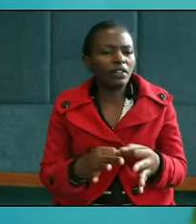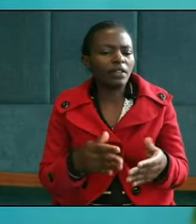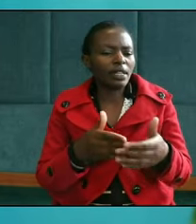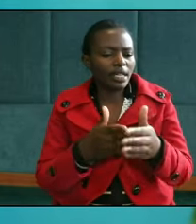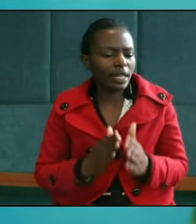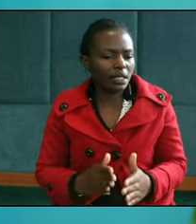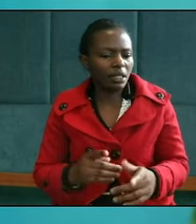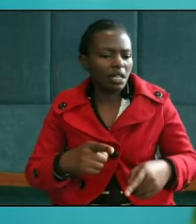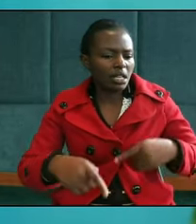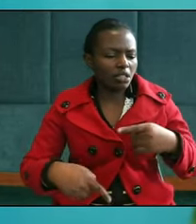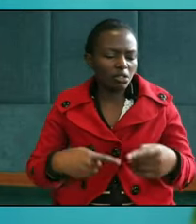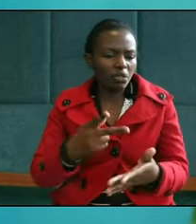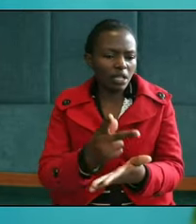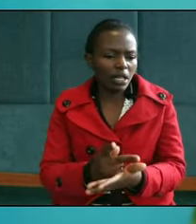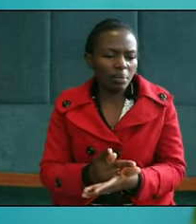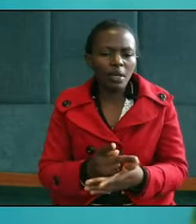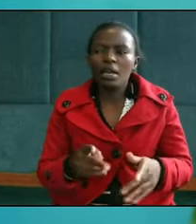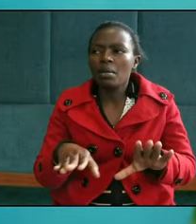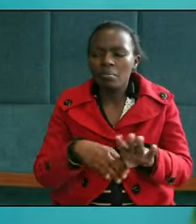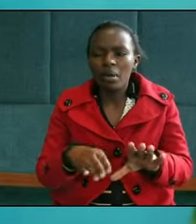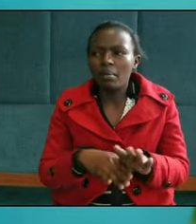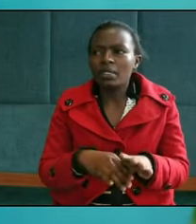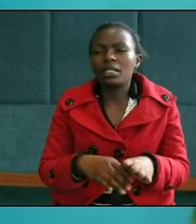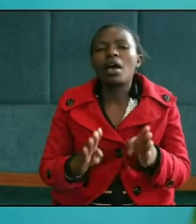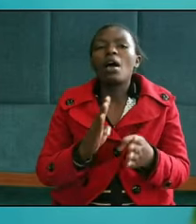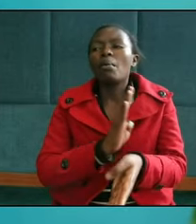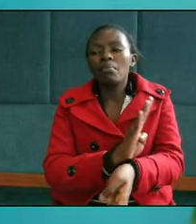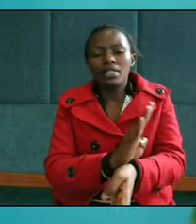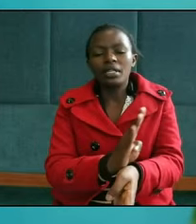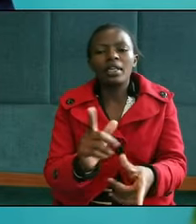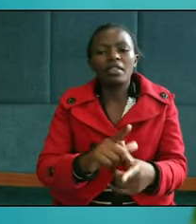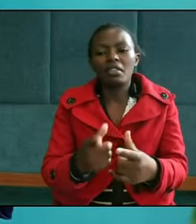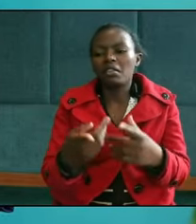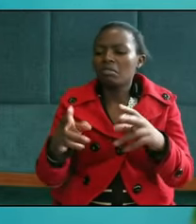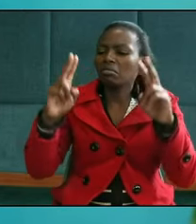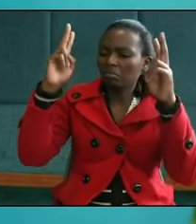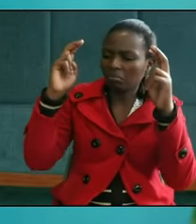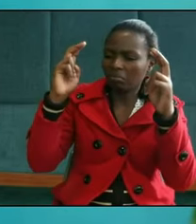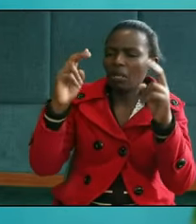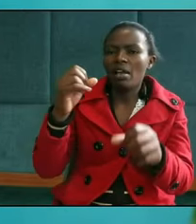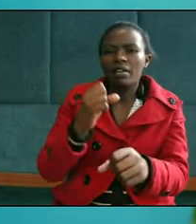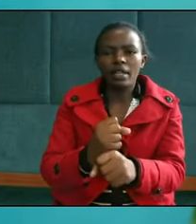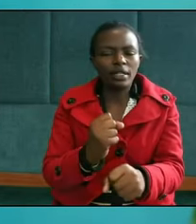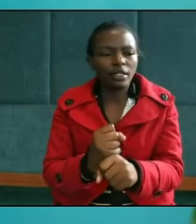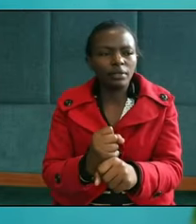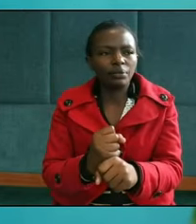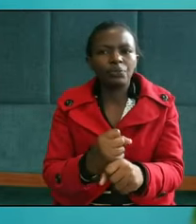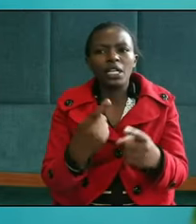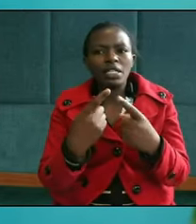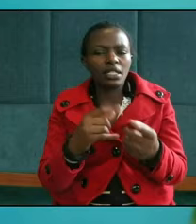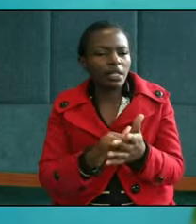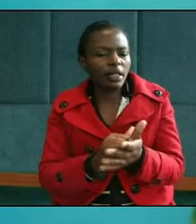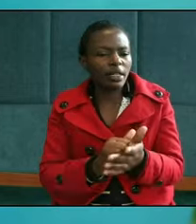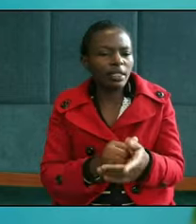don't enjoy keeping members busy, Satan does." She further says, "When the churches are